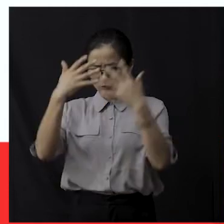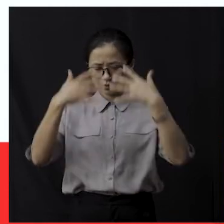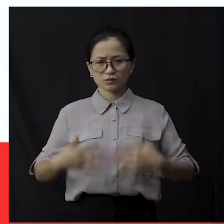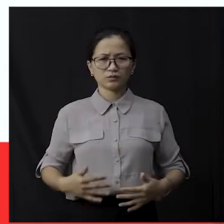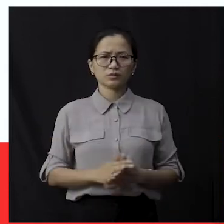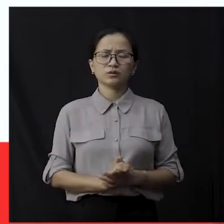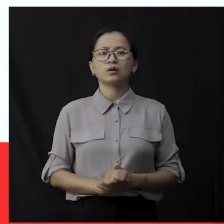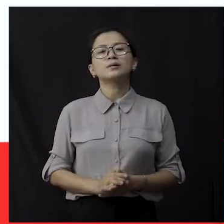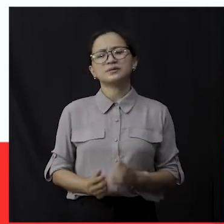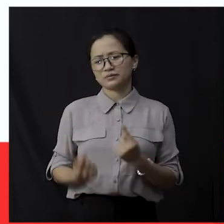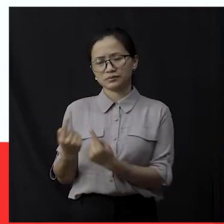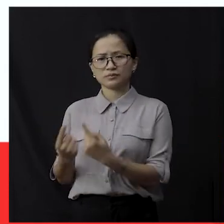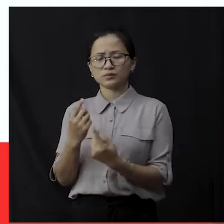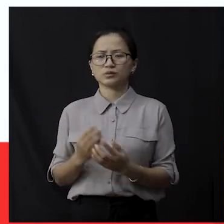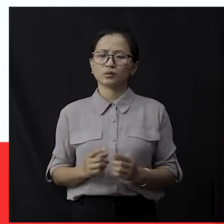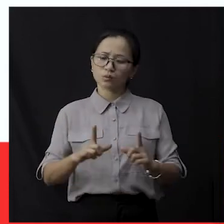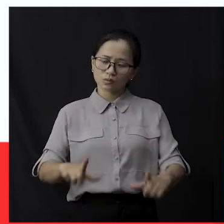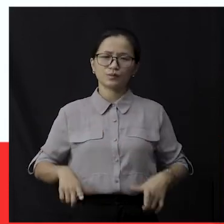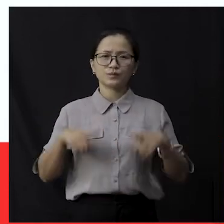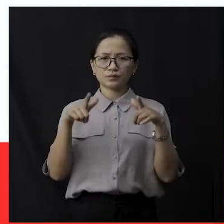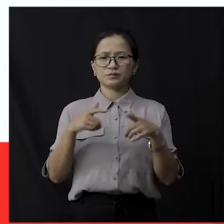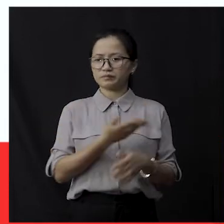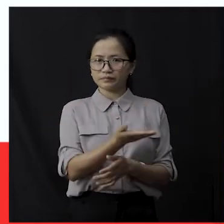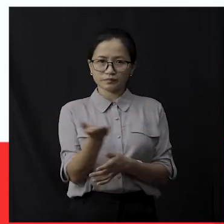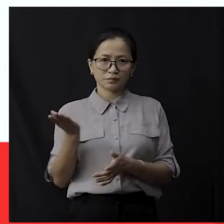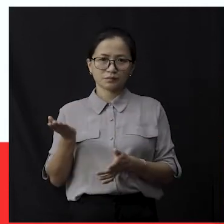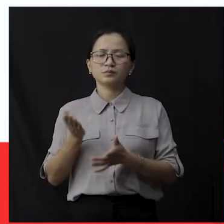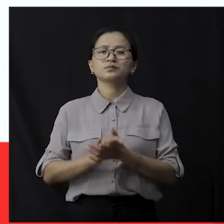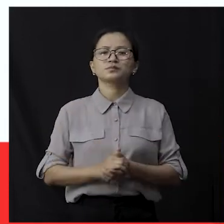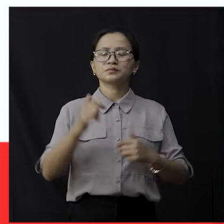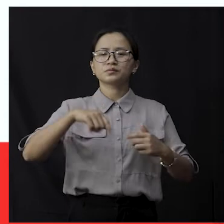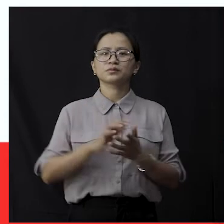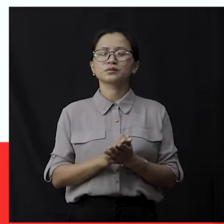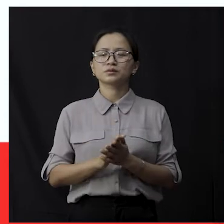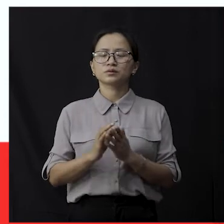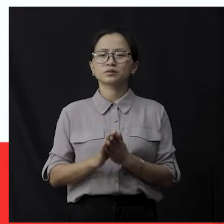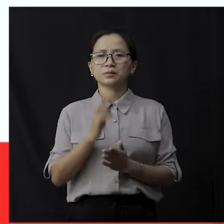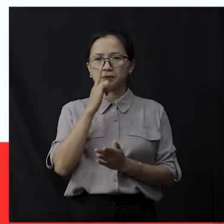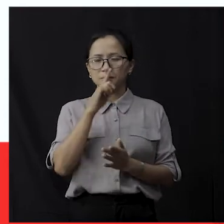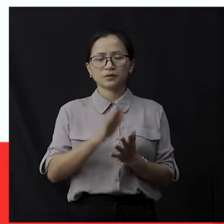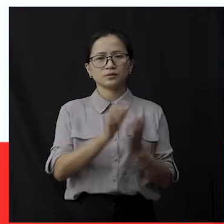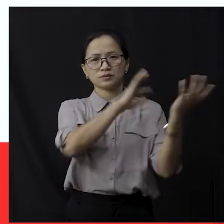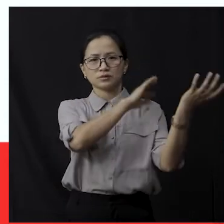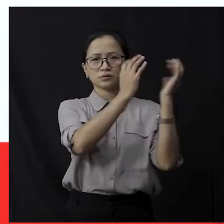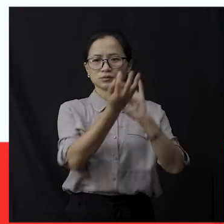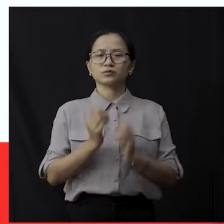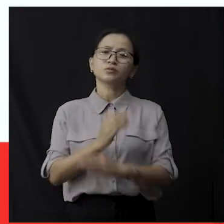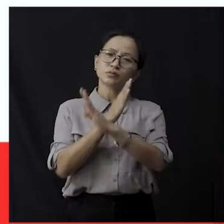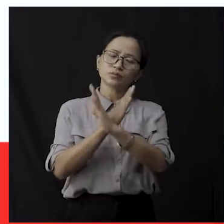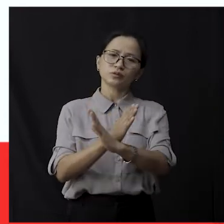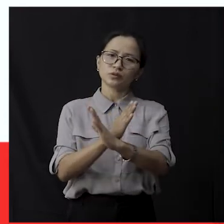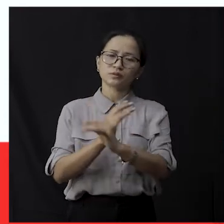it plants, we all live here. Now this Mother Earth should be protected,